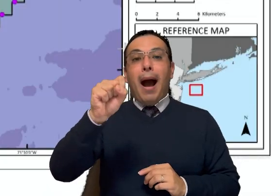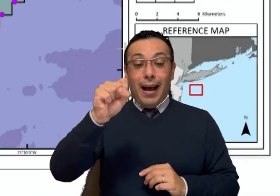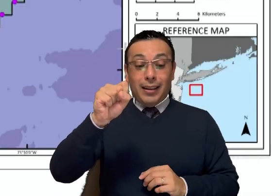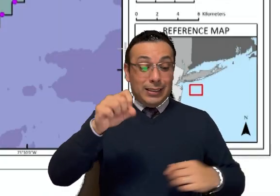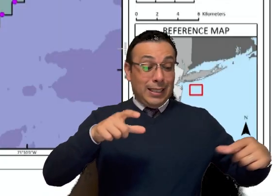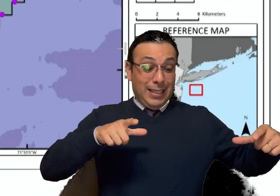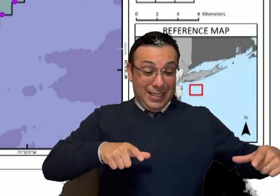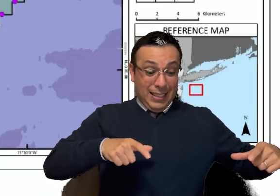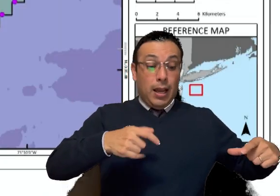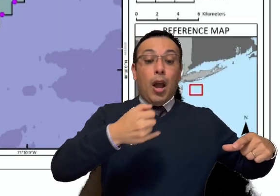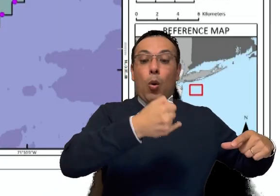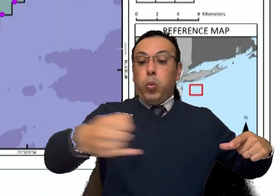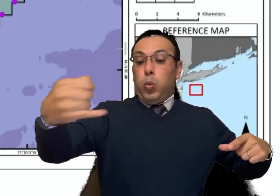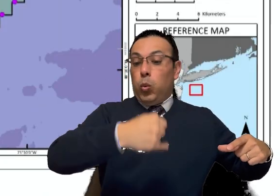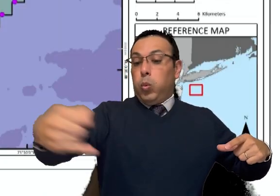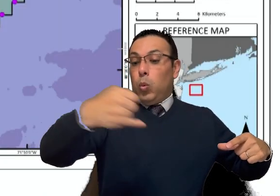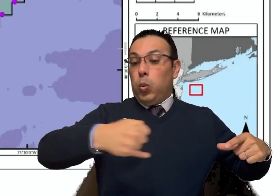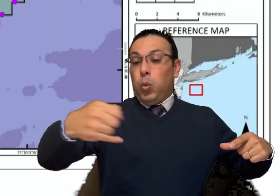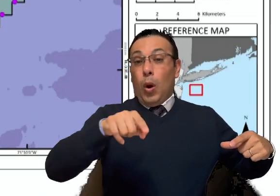to the land.